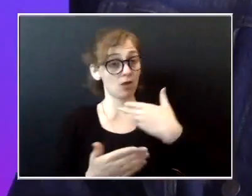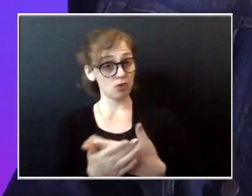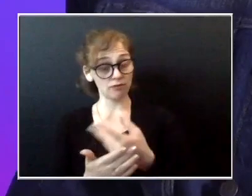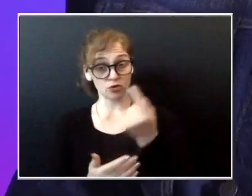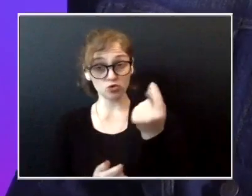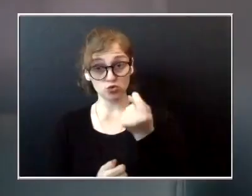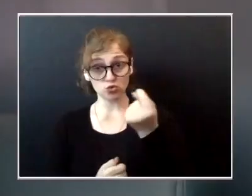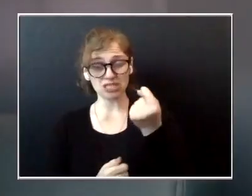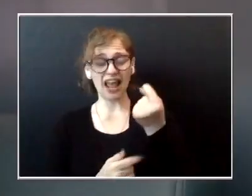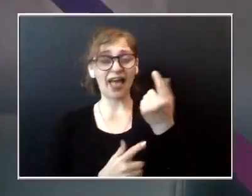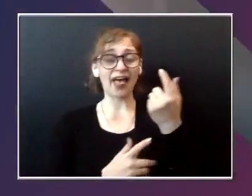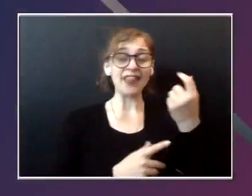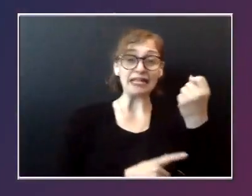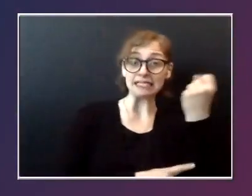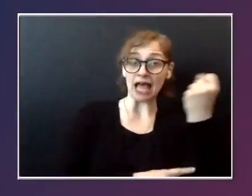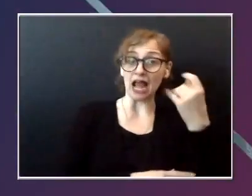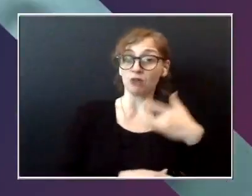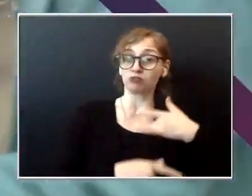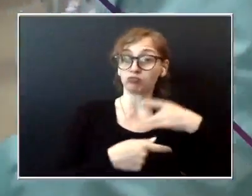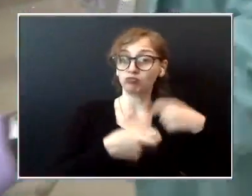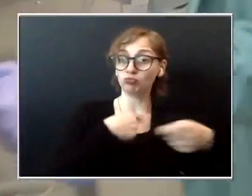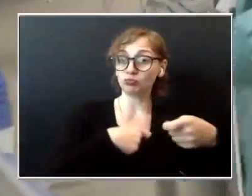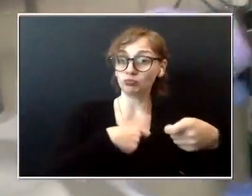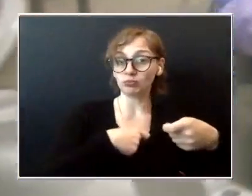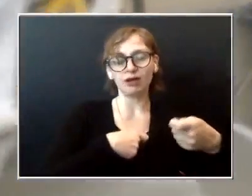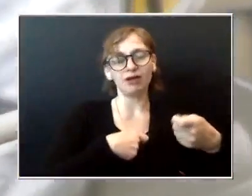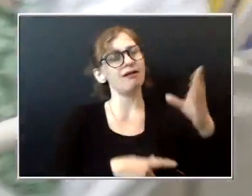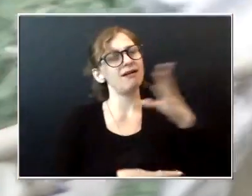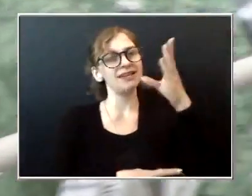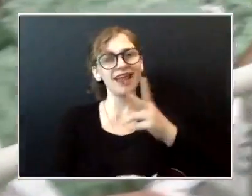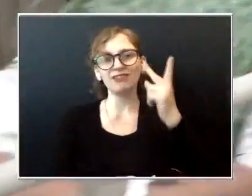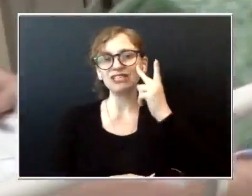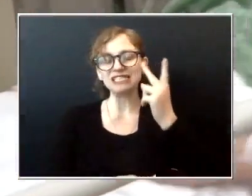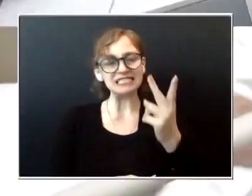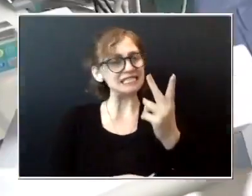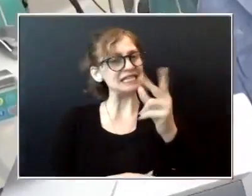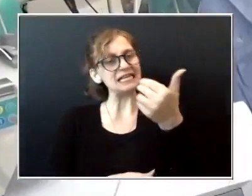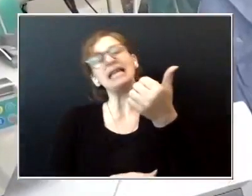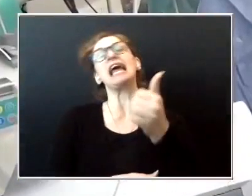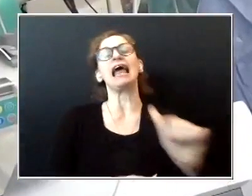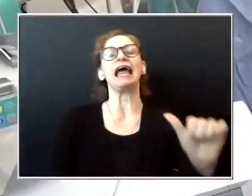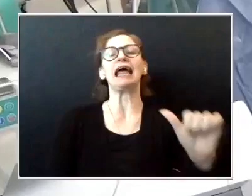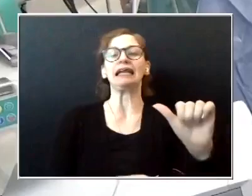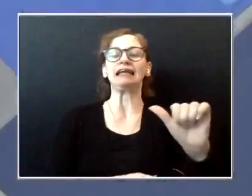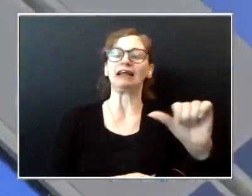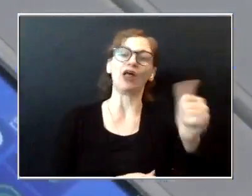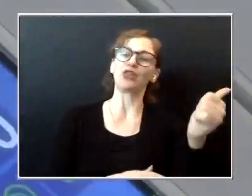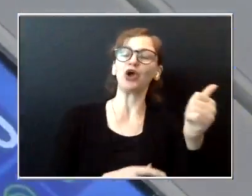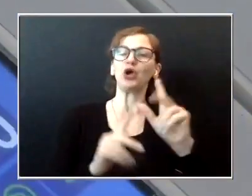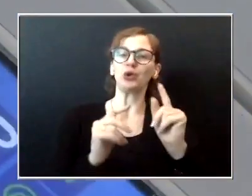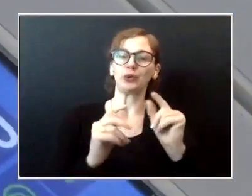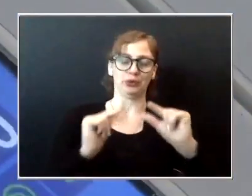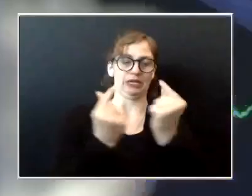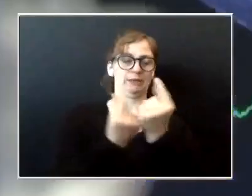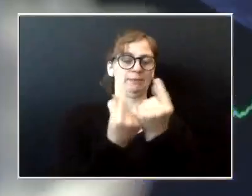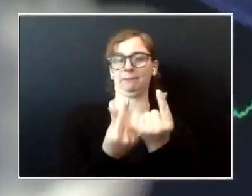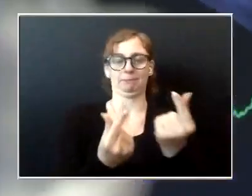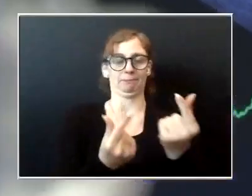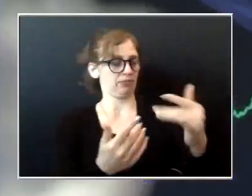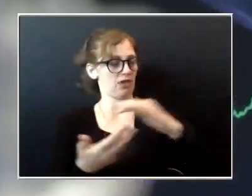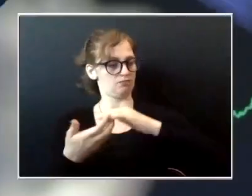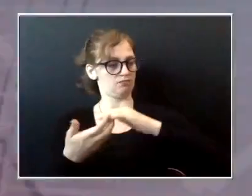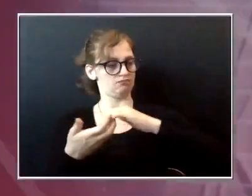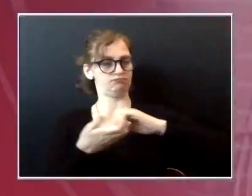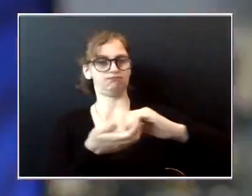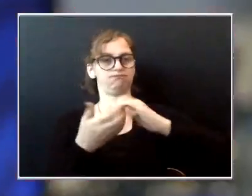I had a heart in me. I have never seen a group of people work together so good as this team of heart specialists. I mean, it's